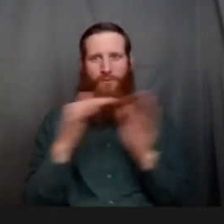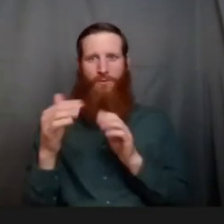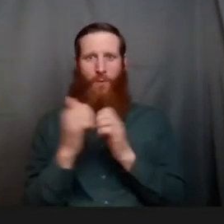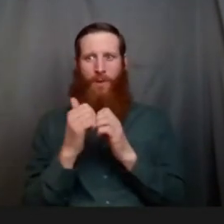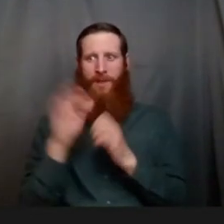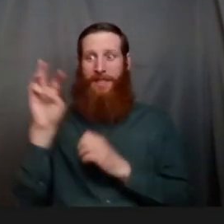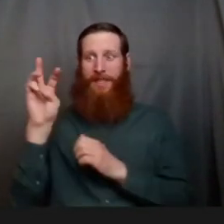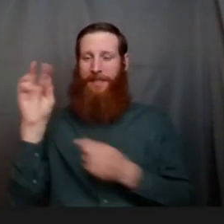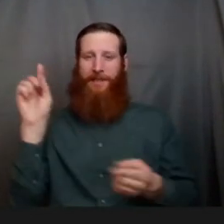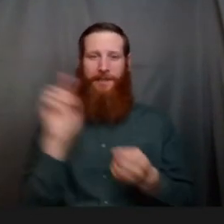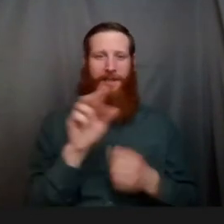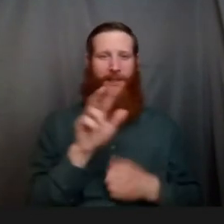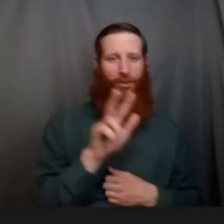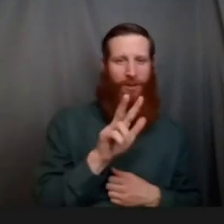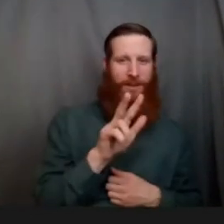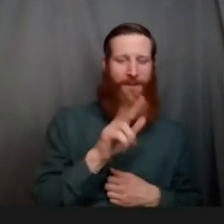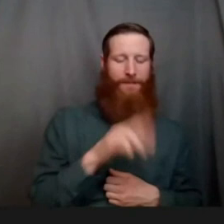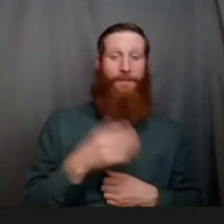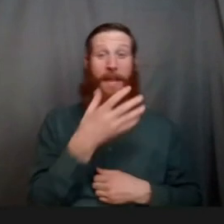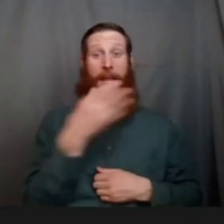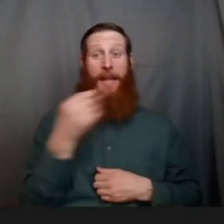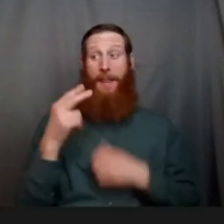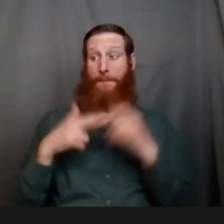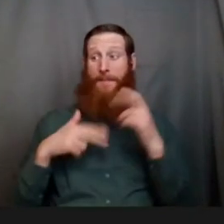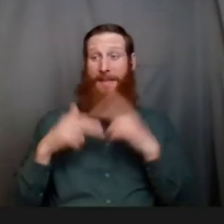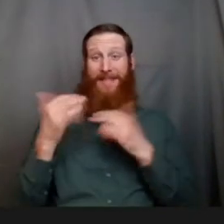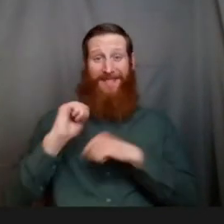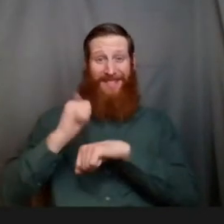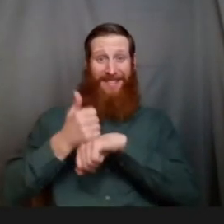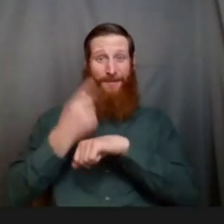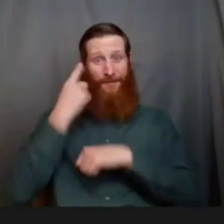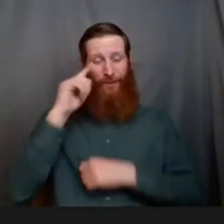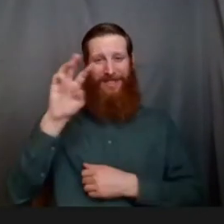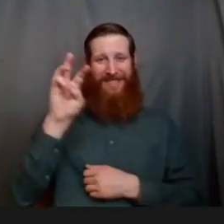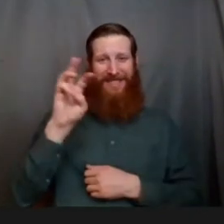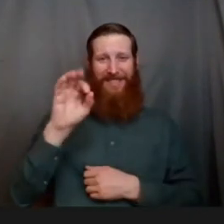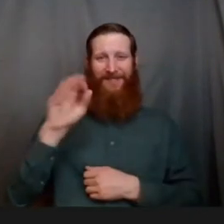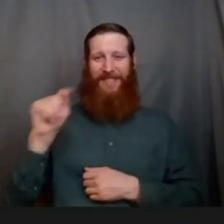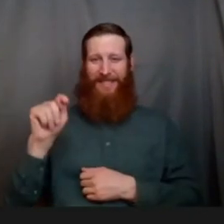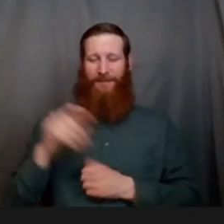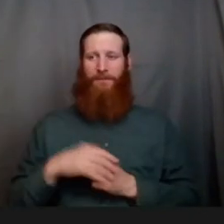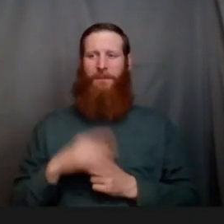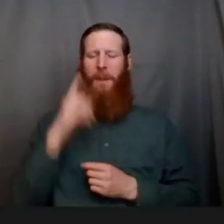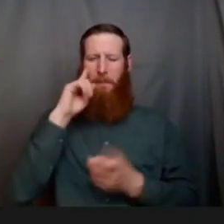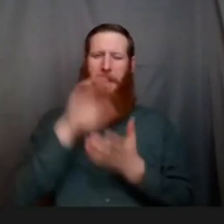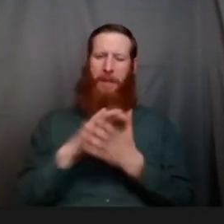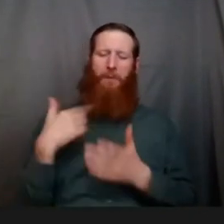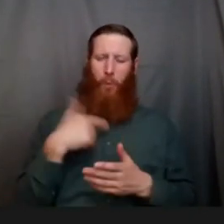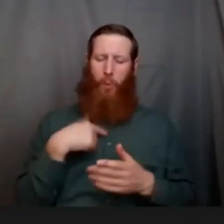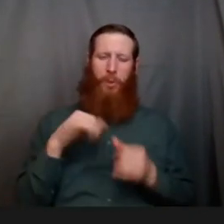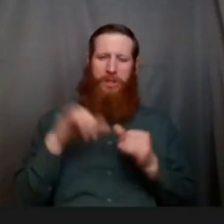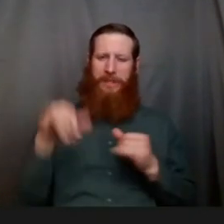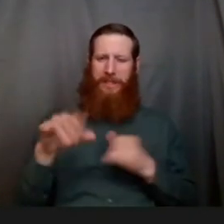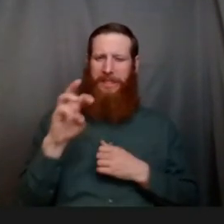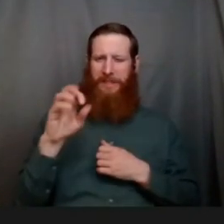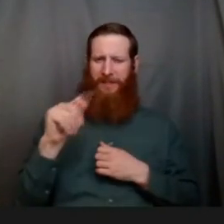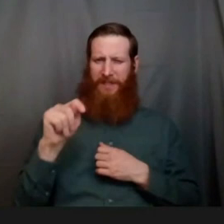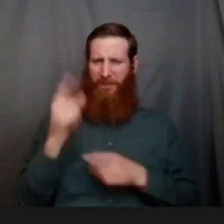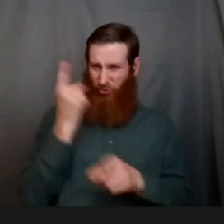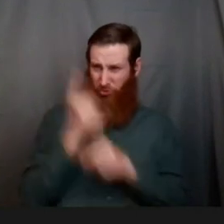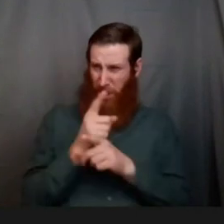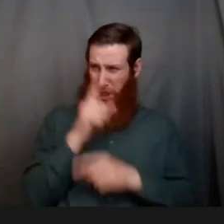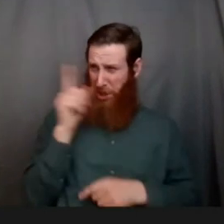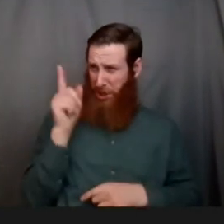our buildings are now set up for the 6 feet guidance. And so I believe that we are staying with 6 feet. Is that correct, everybody?